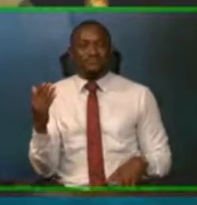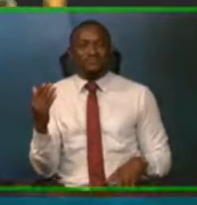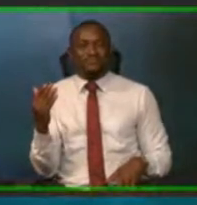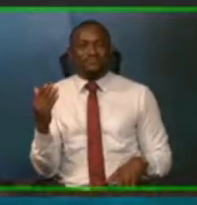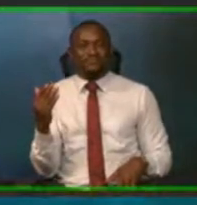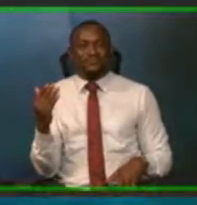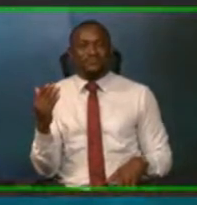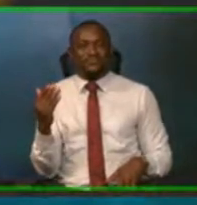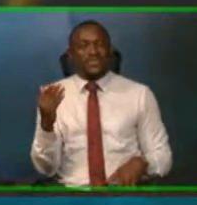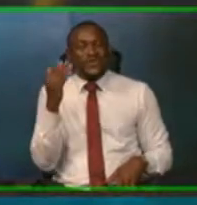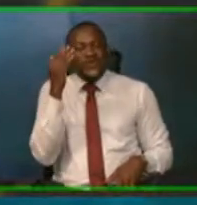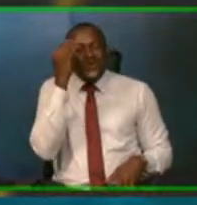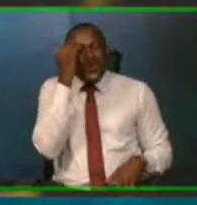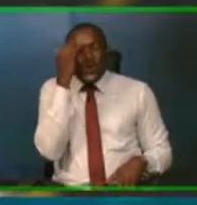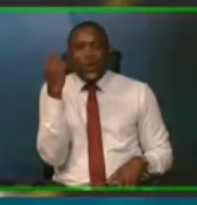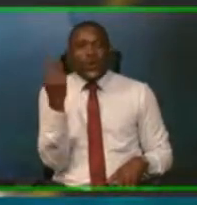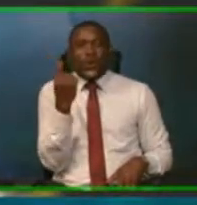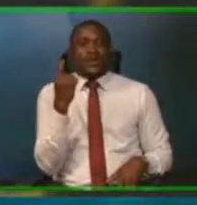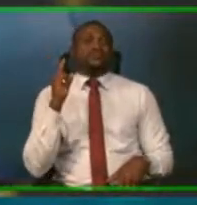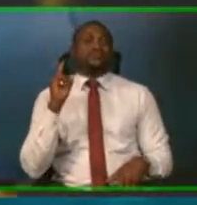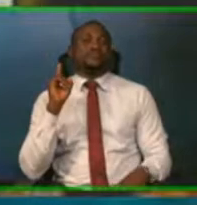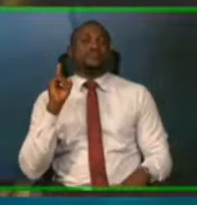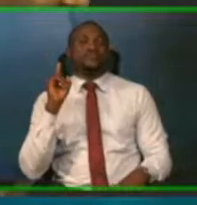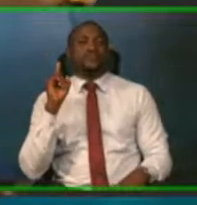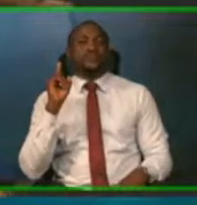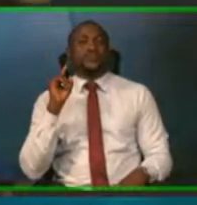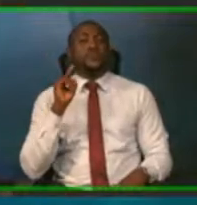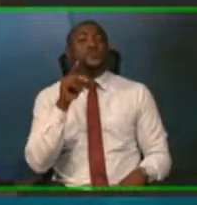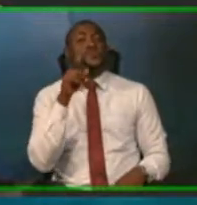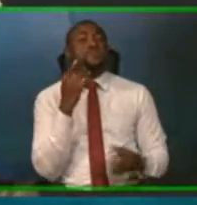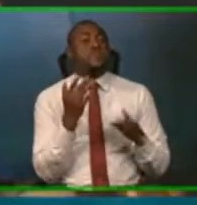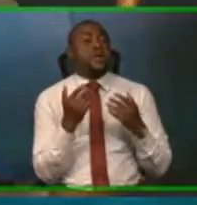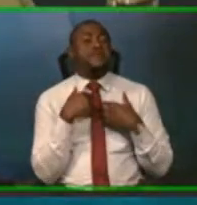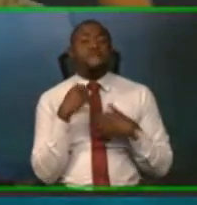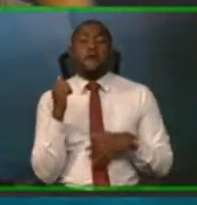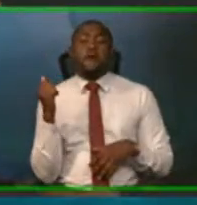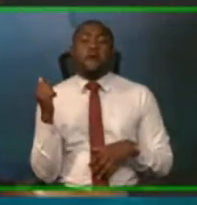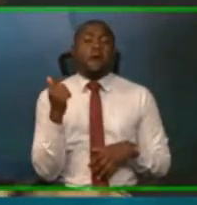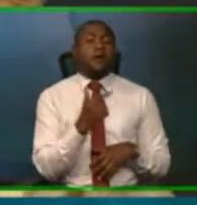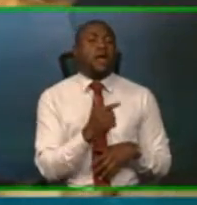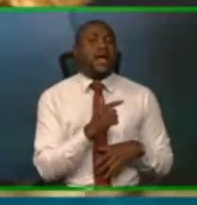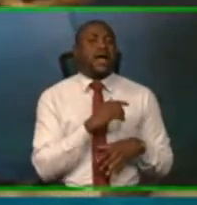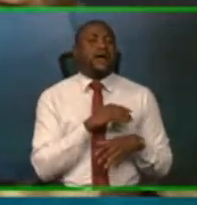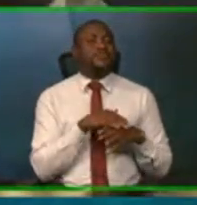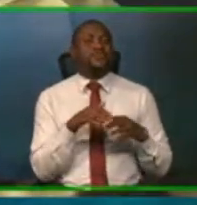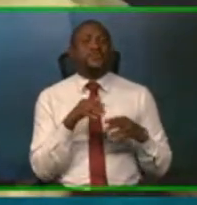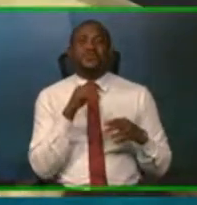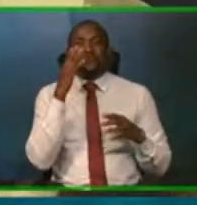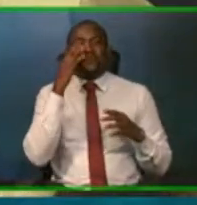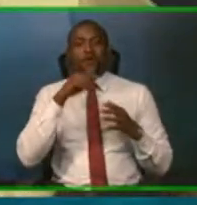Knowing only. You can have all of this and yet know only.